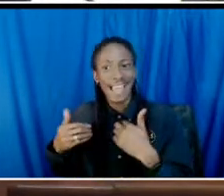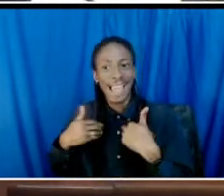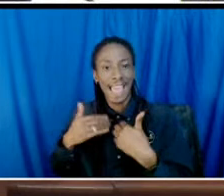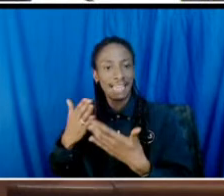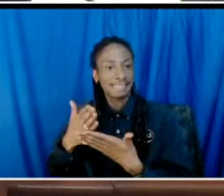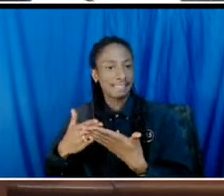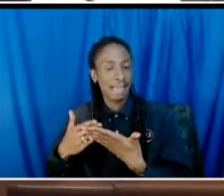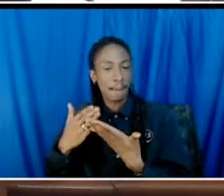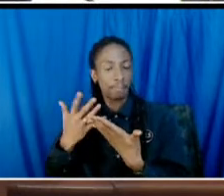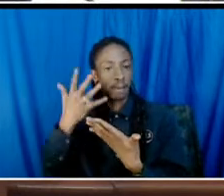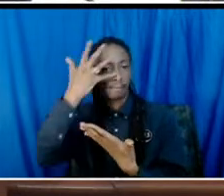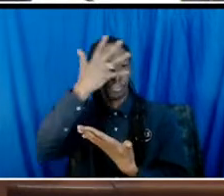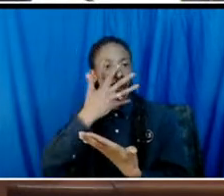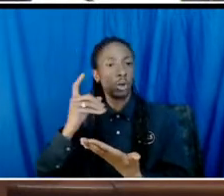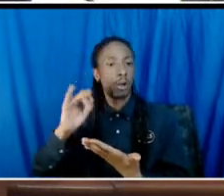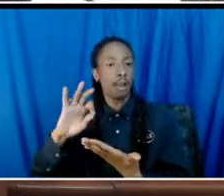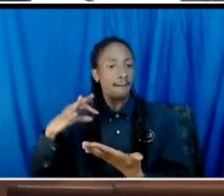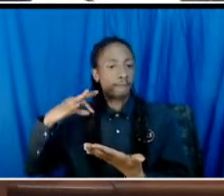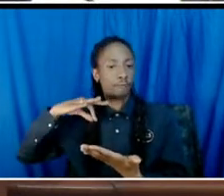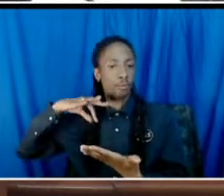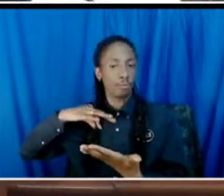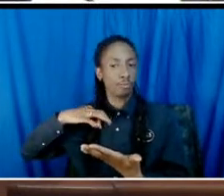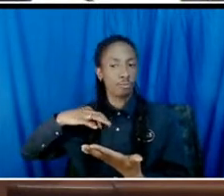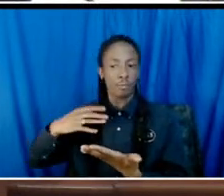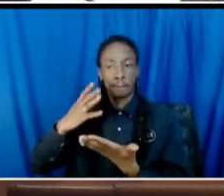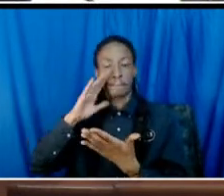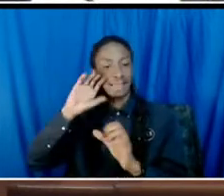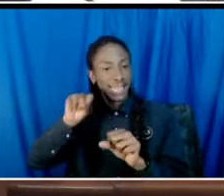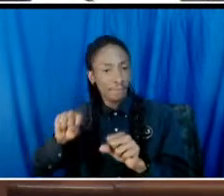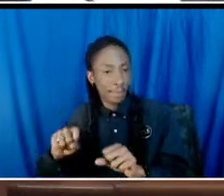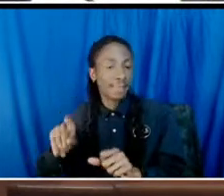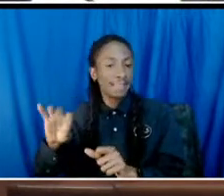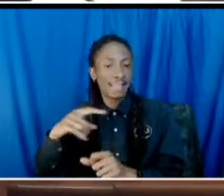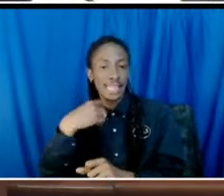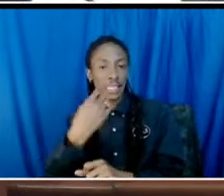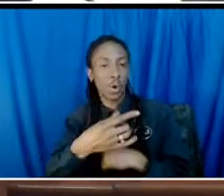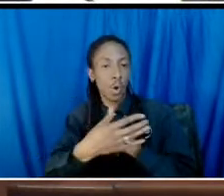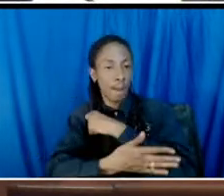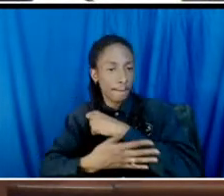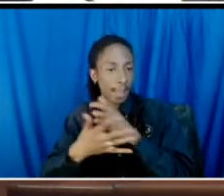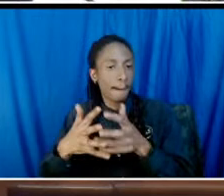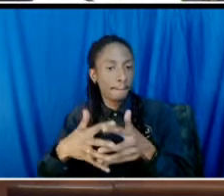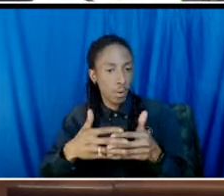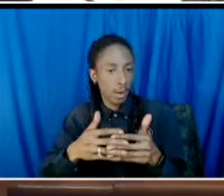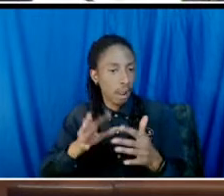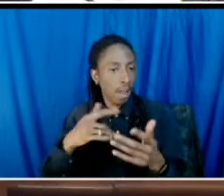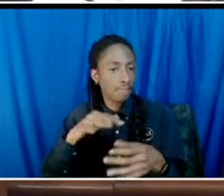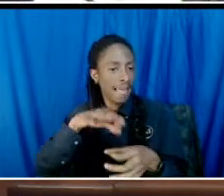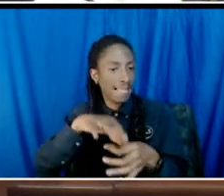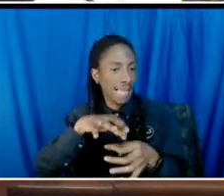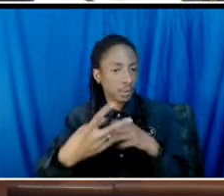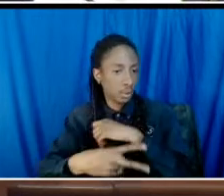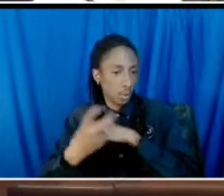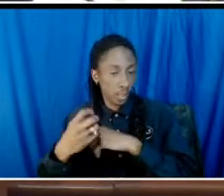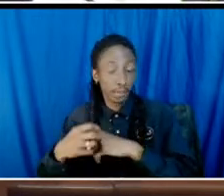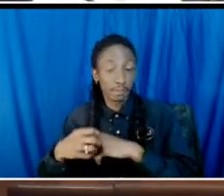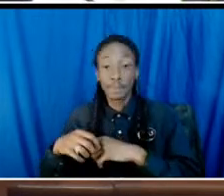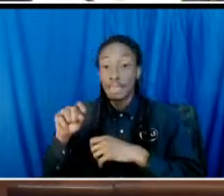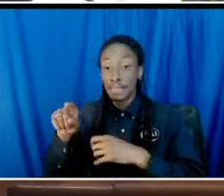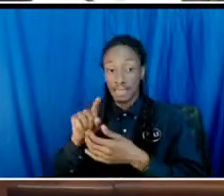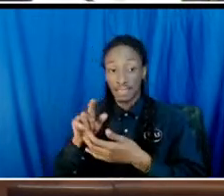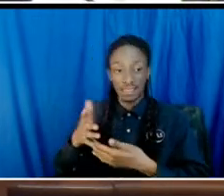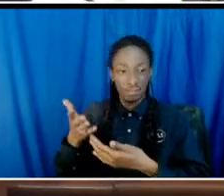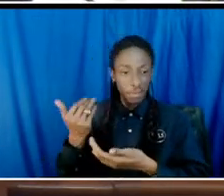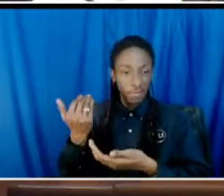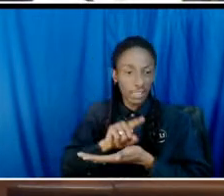credibility when they told the country that the election was stolen. Earlier this week, we showed how